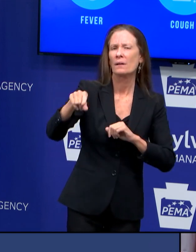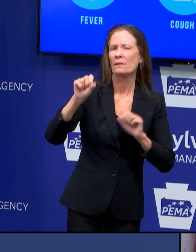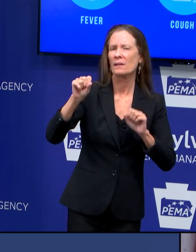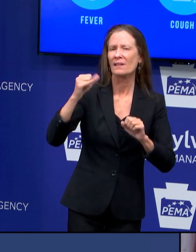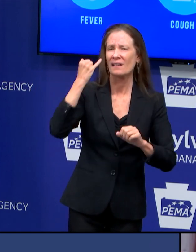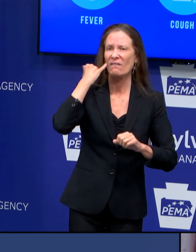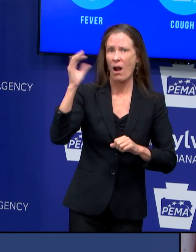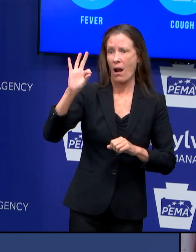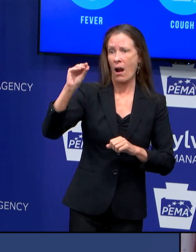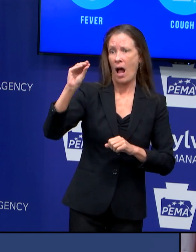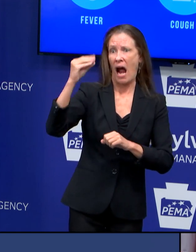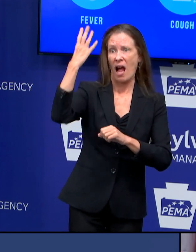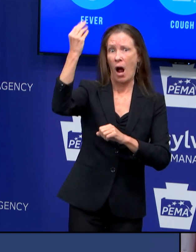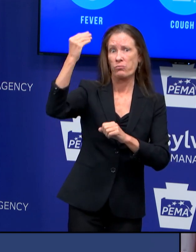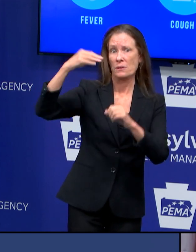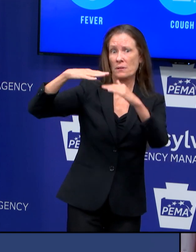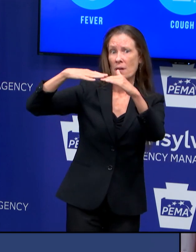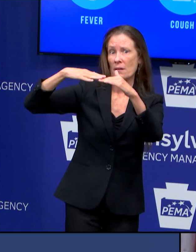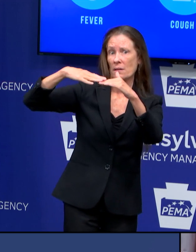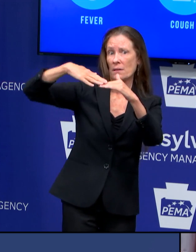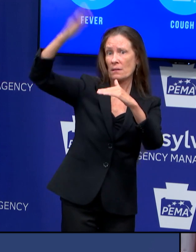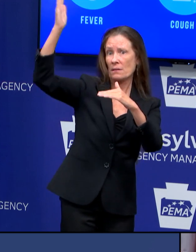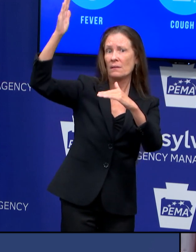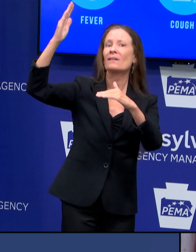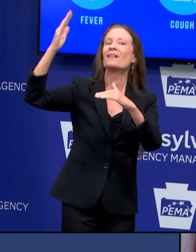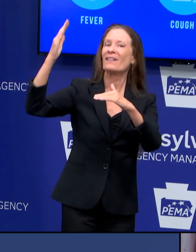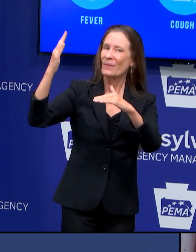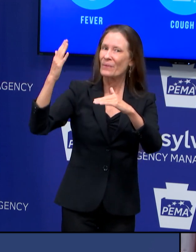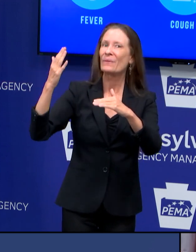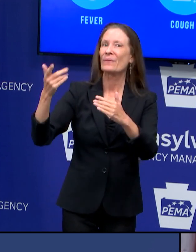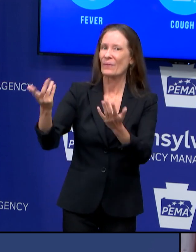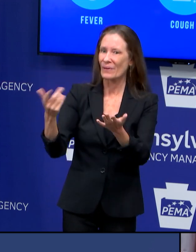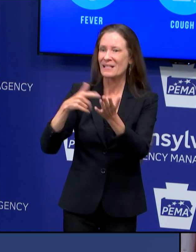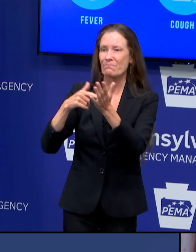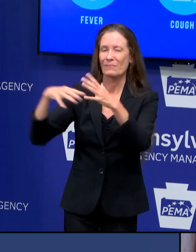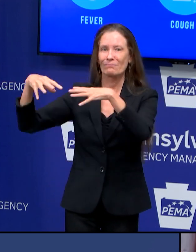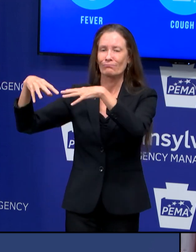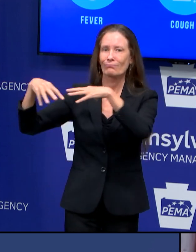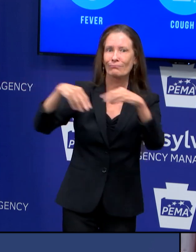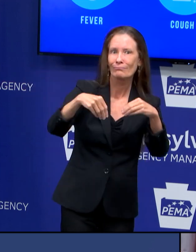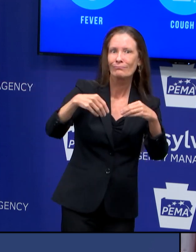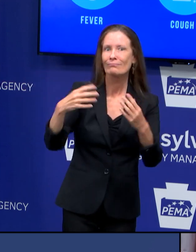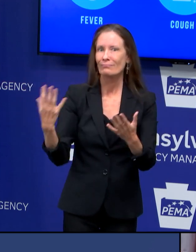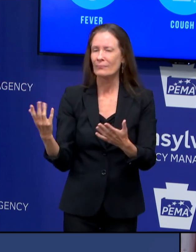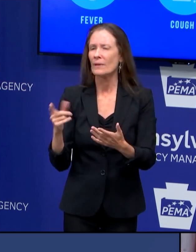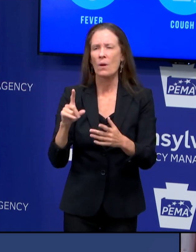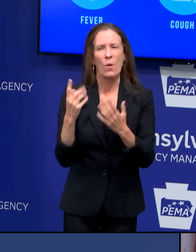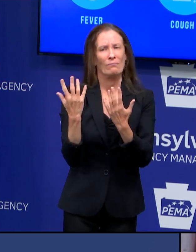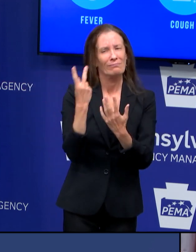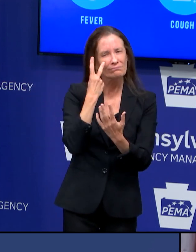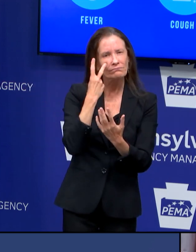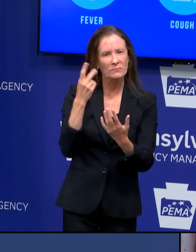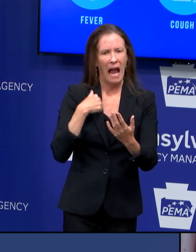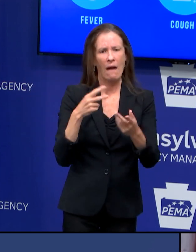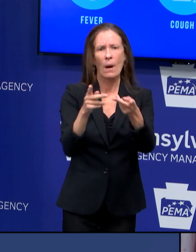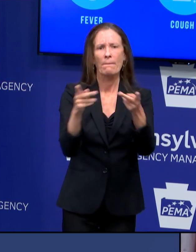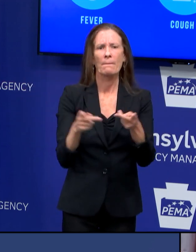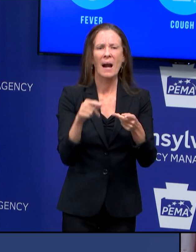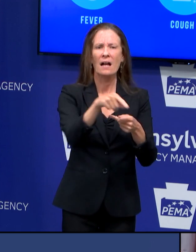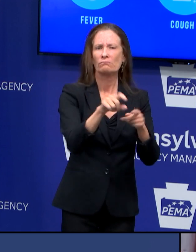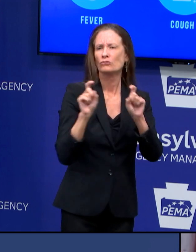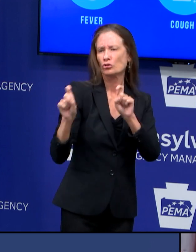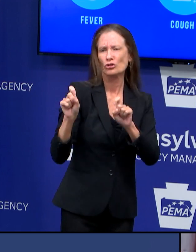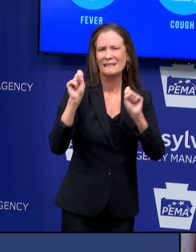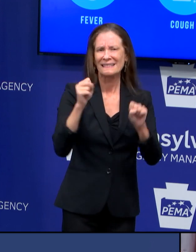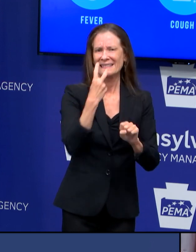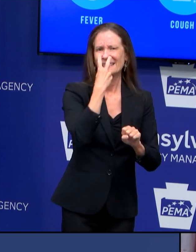didn't hit that, and the power was restored enough so they didn't need to open any. But we know at least the counties where the power was out, we did check with